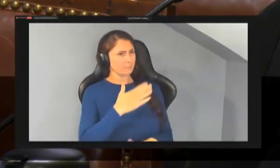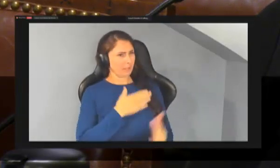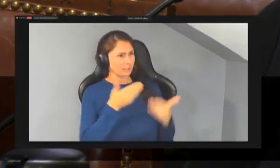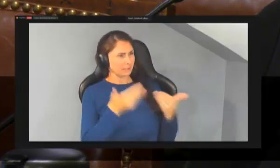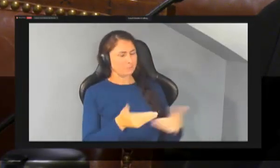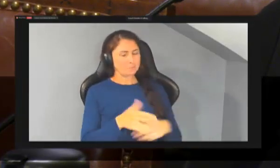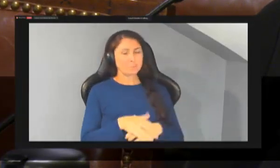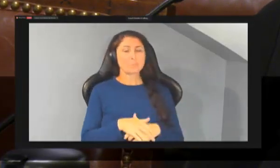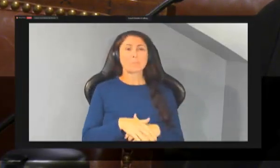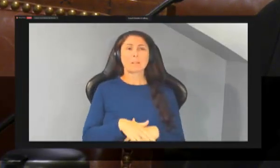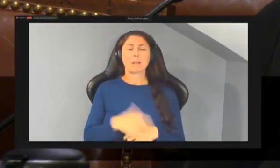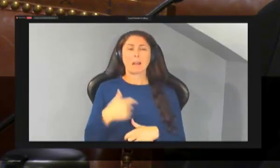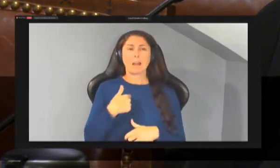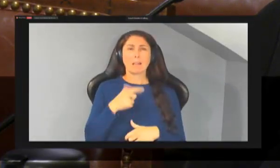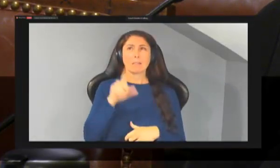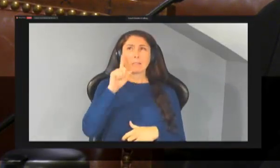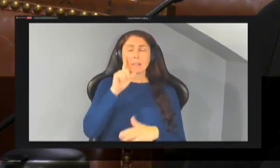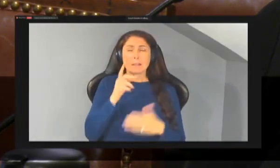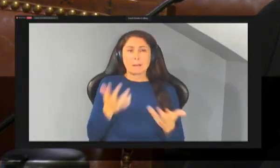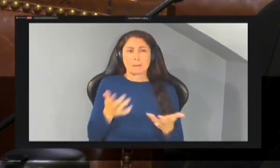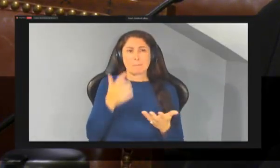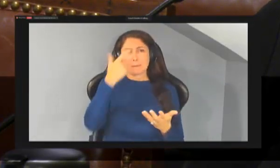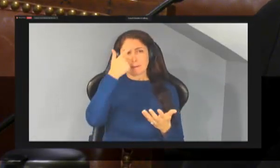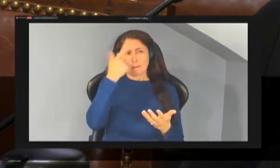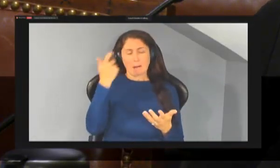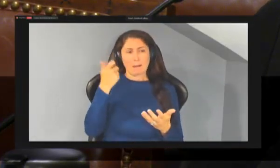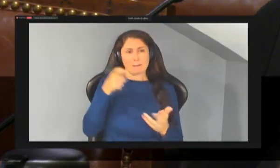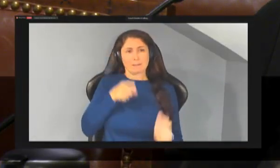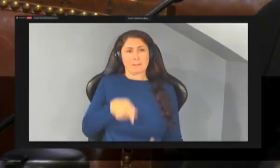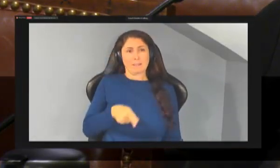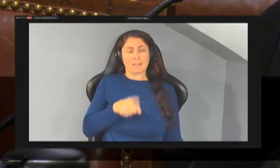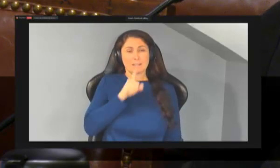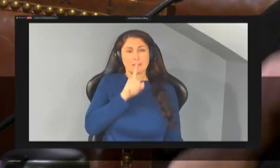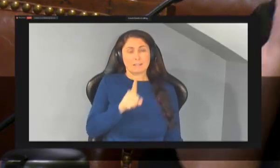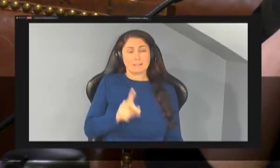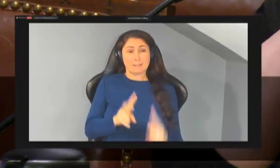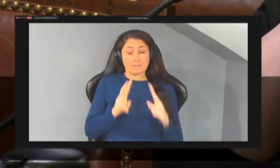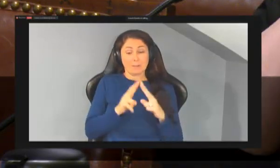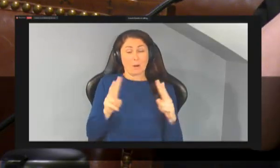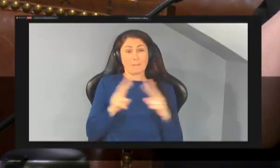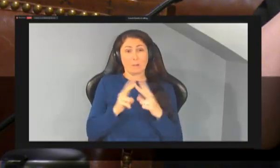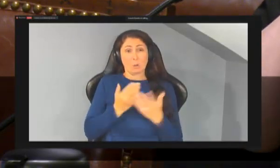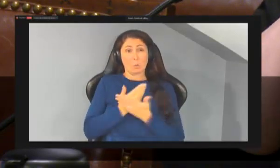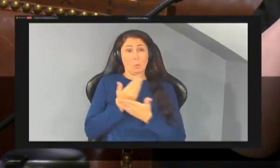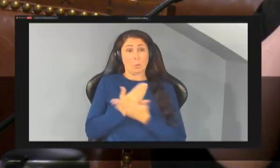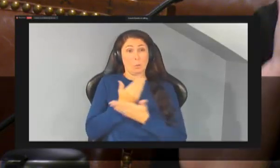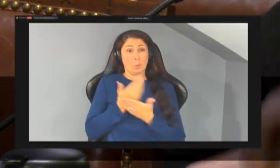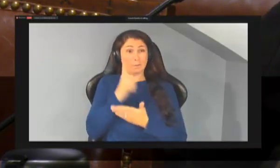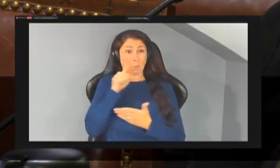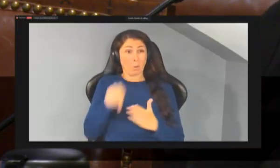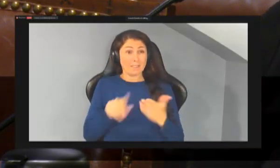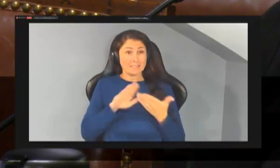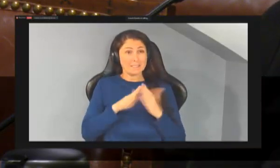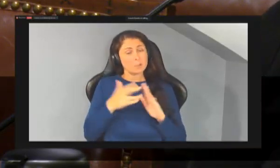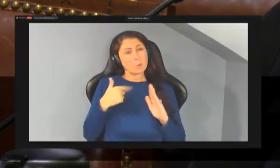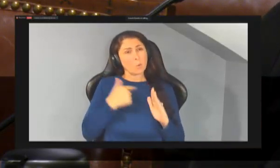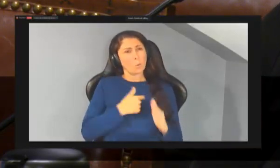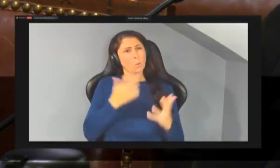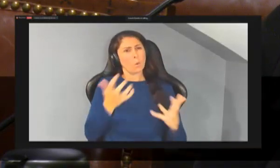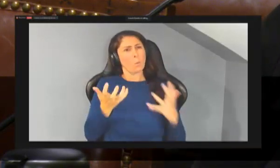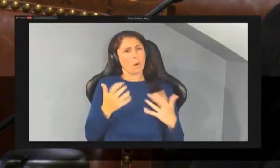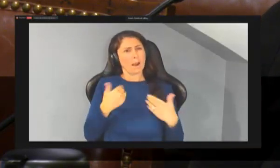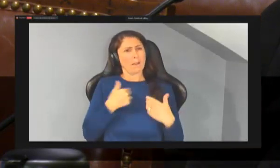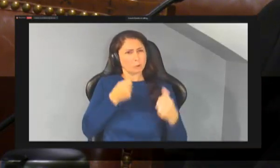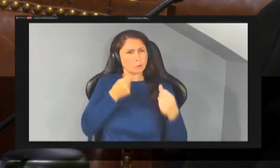think because this is a very, very new thing for the city, we wanted to have a strong partnership with